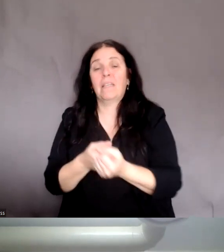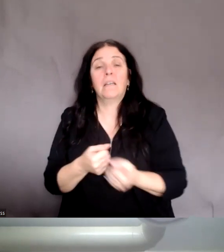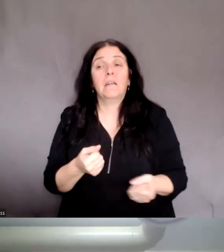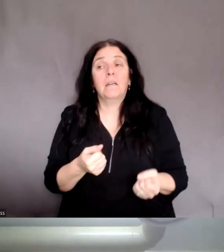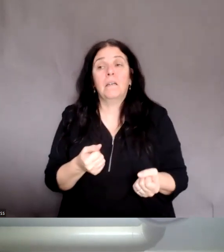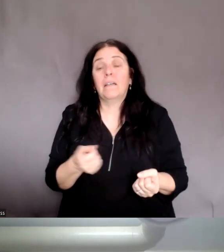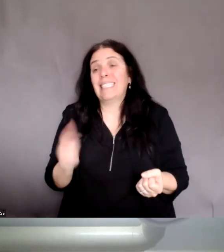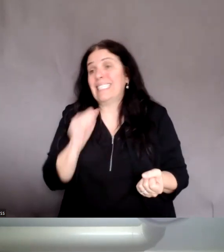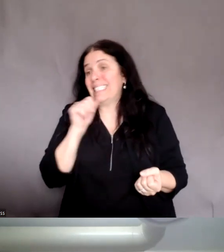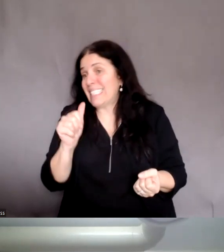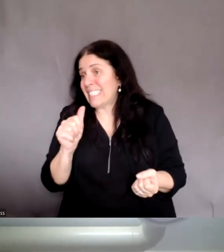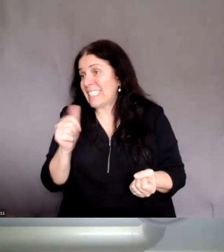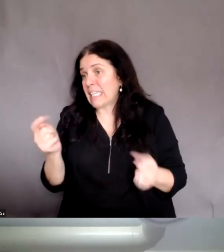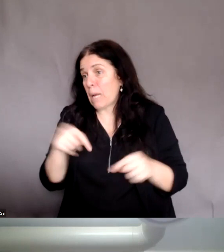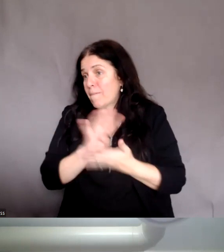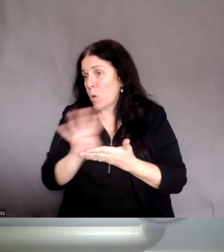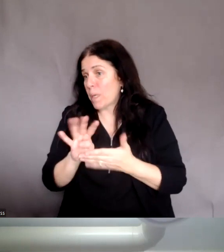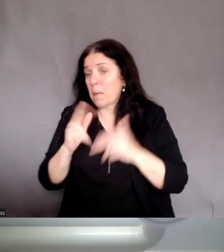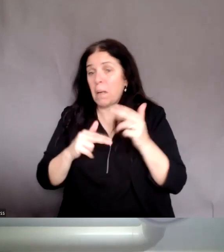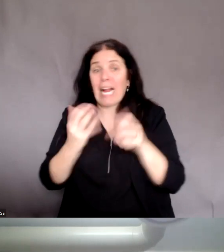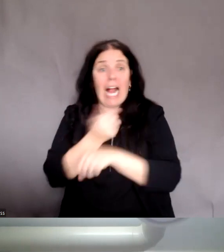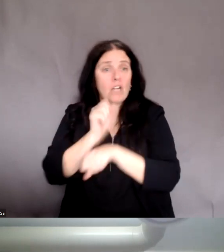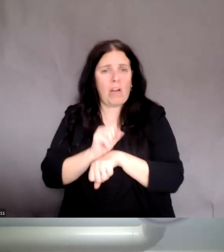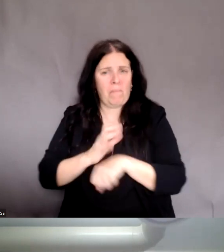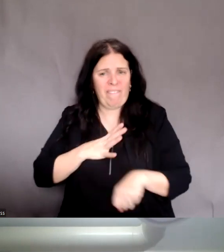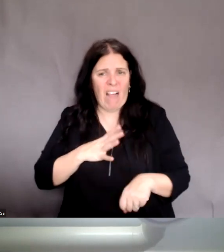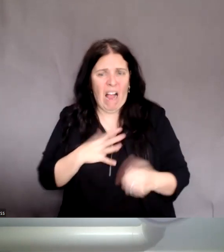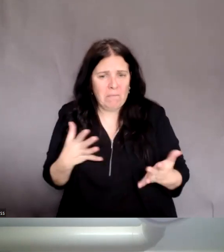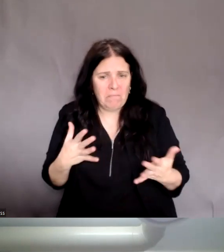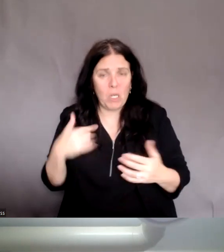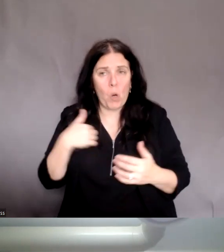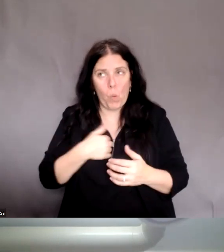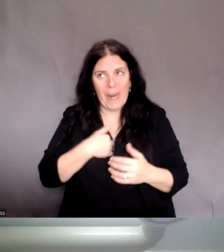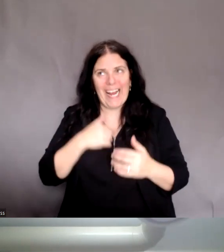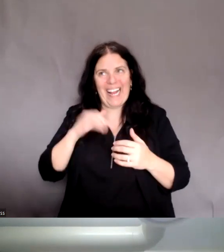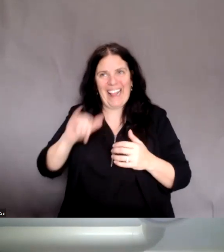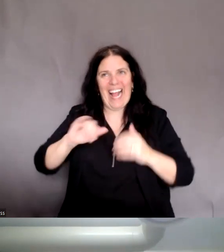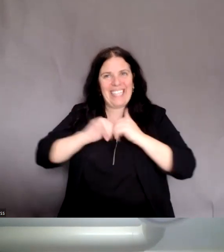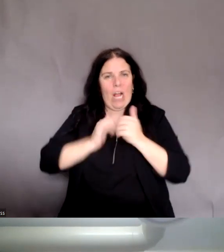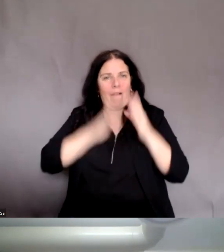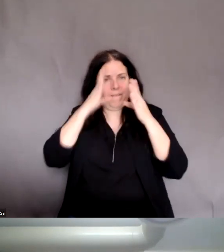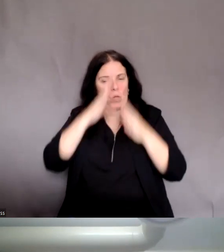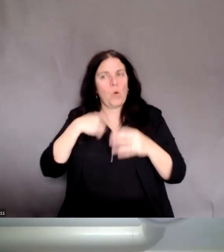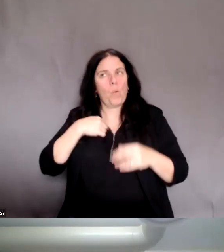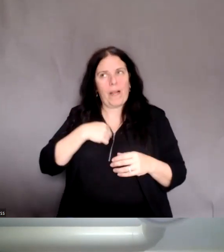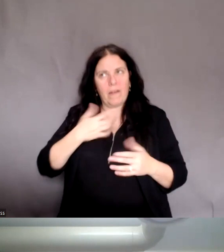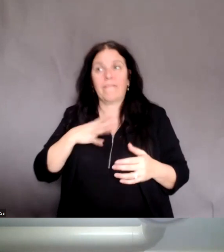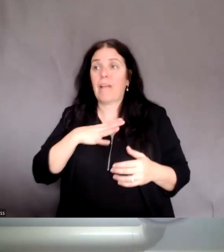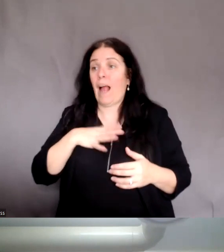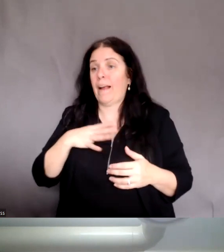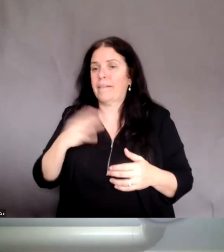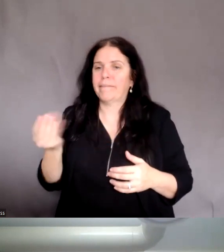job, great. And that's kind of how we built all of our targeted training around that. Was then we built on that. Okay, let's learn some Microsoft Word. We're